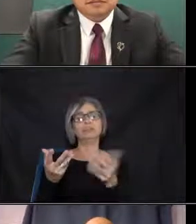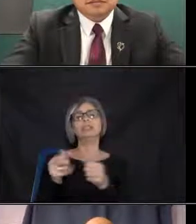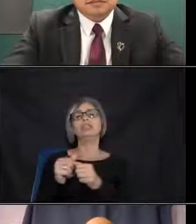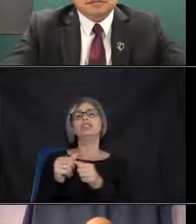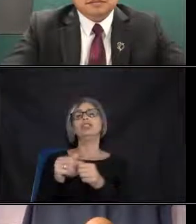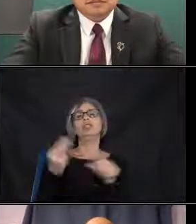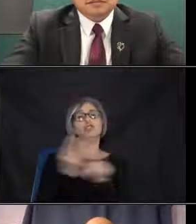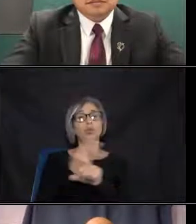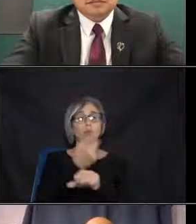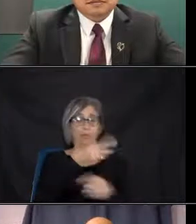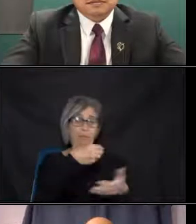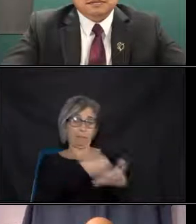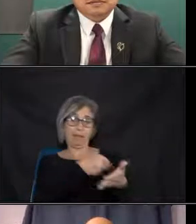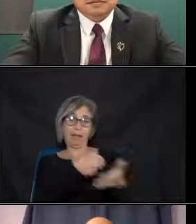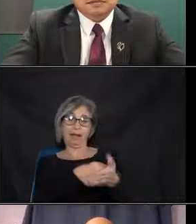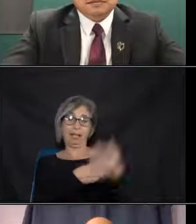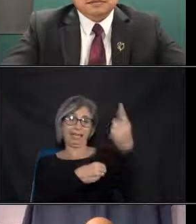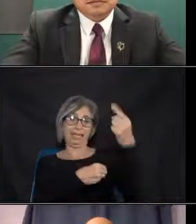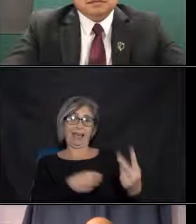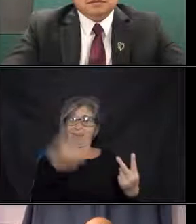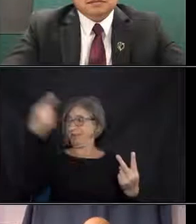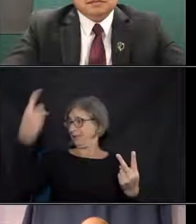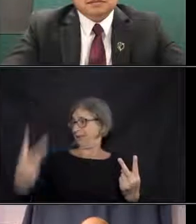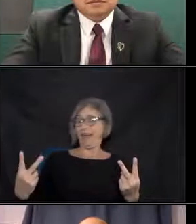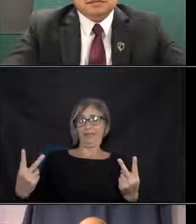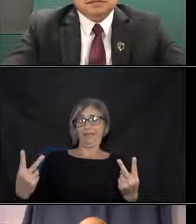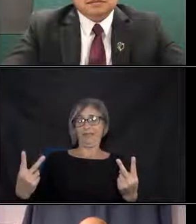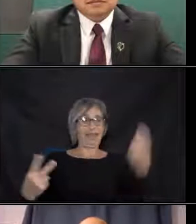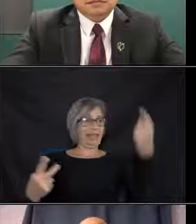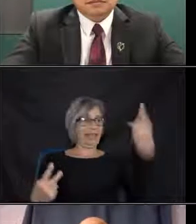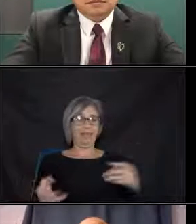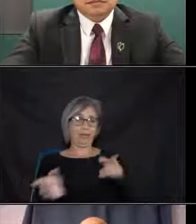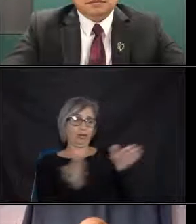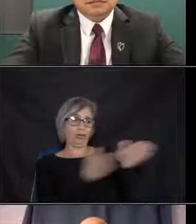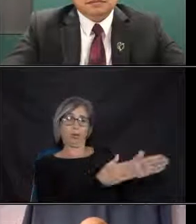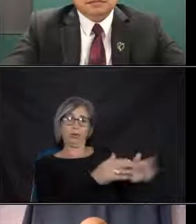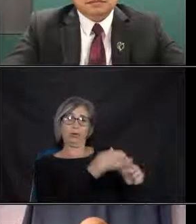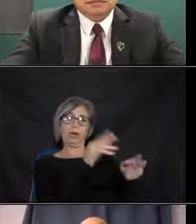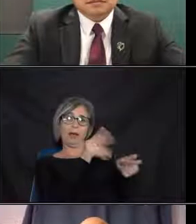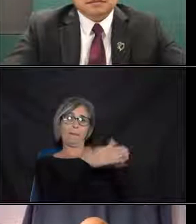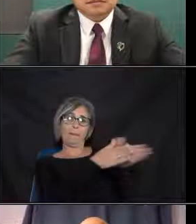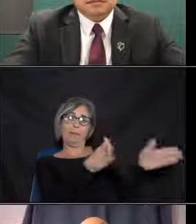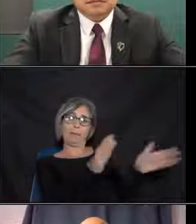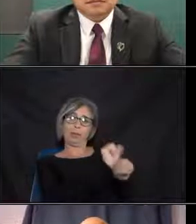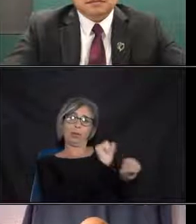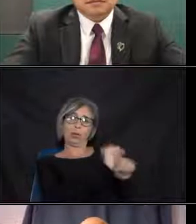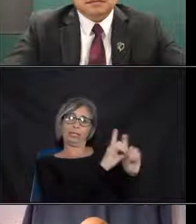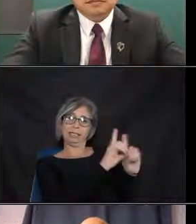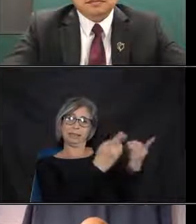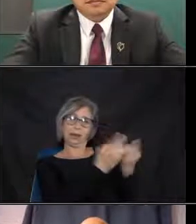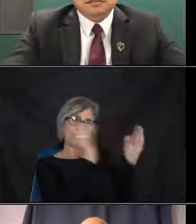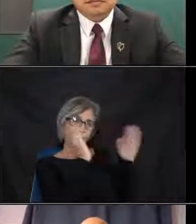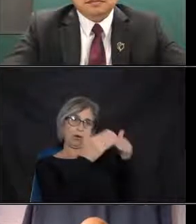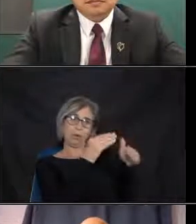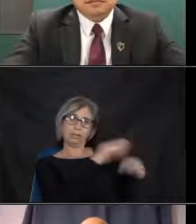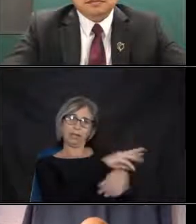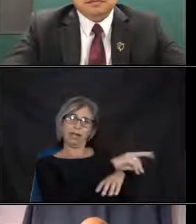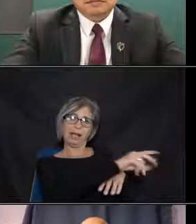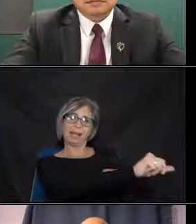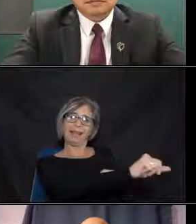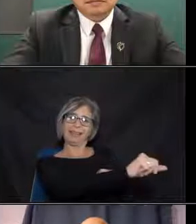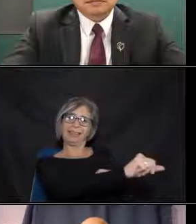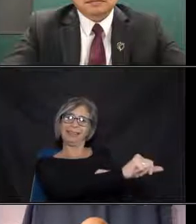funding half and half, going to the Public Works Department to focus on planting